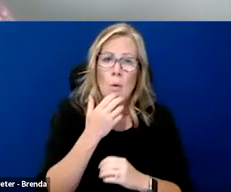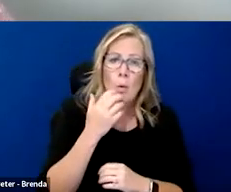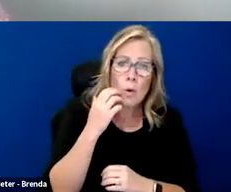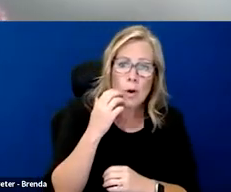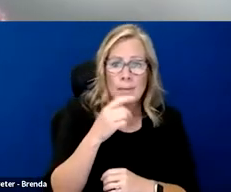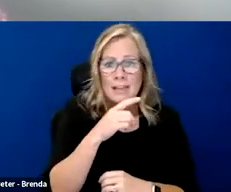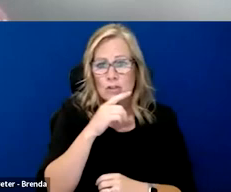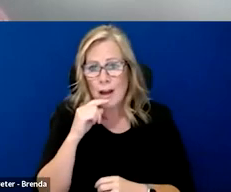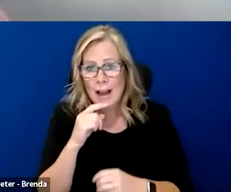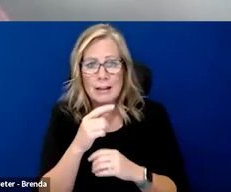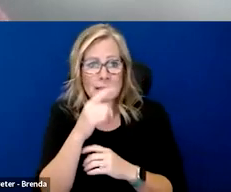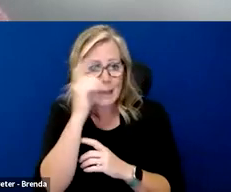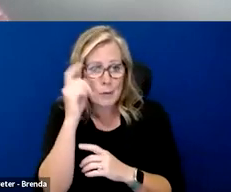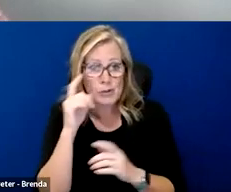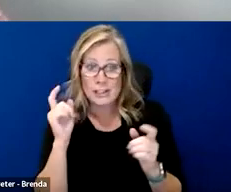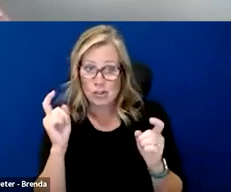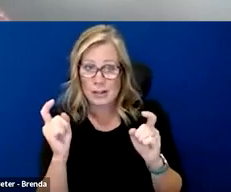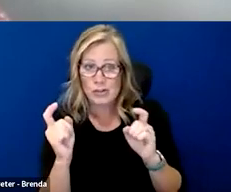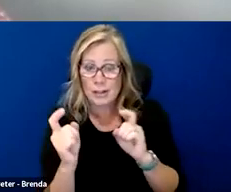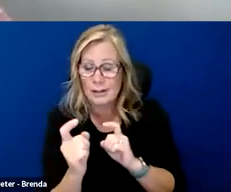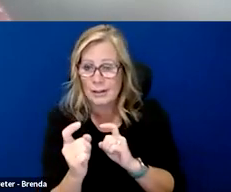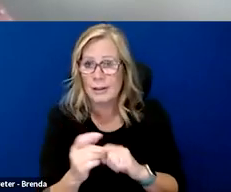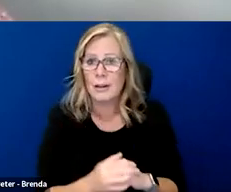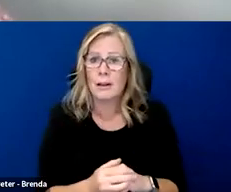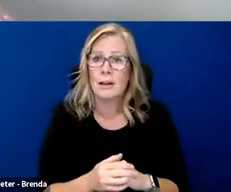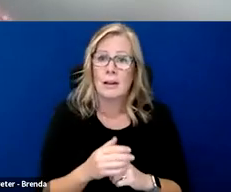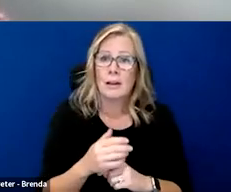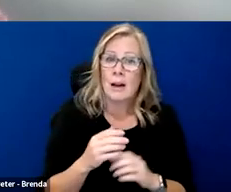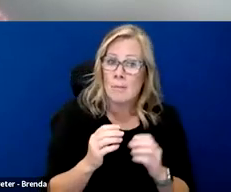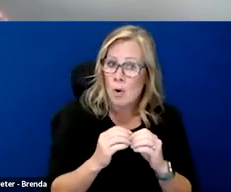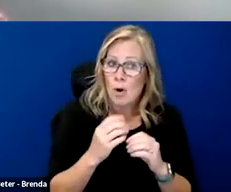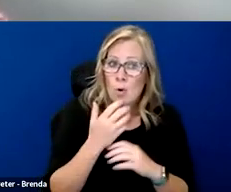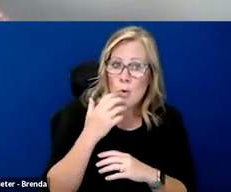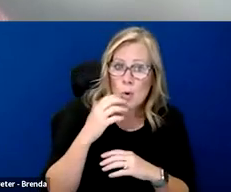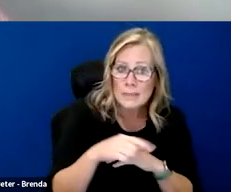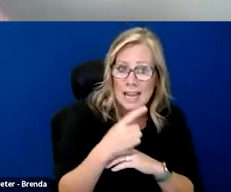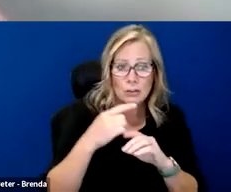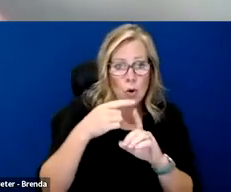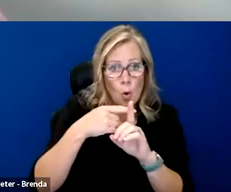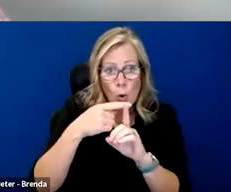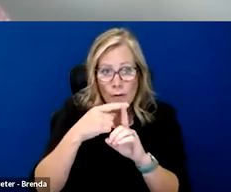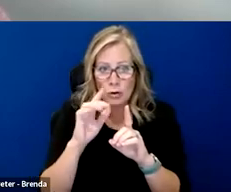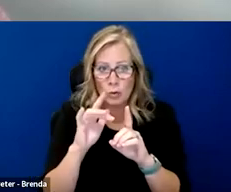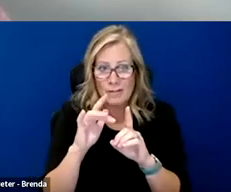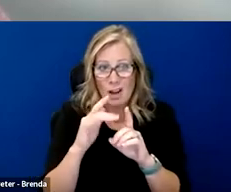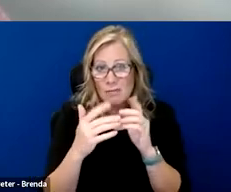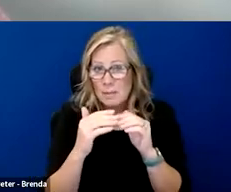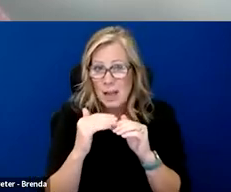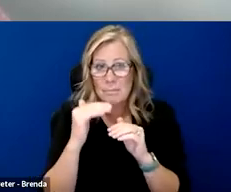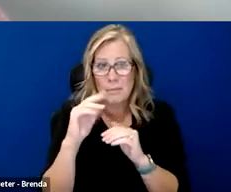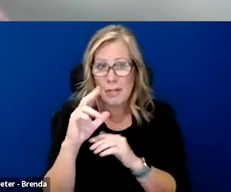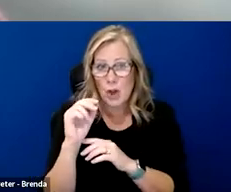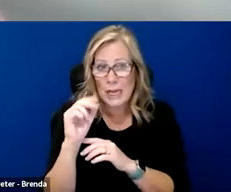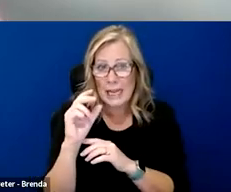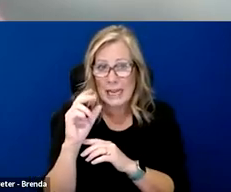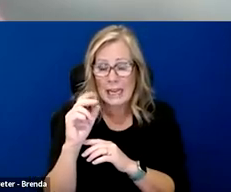year. And as well as just those hotter temperatures, more very warm days above 25 or even 30 degrees, the frequency